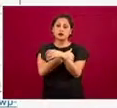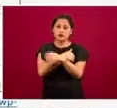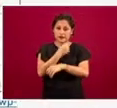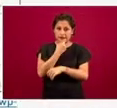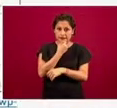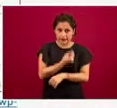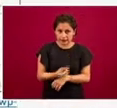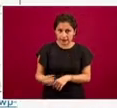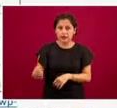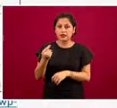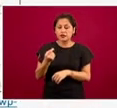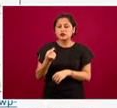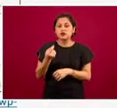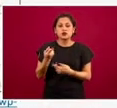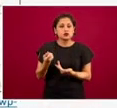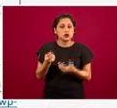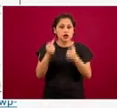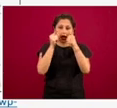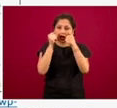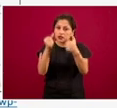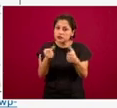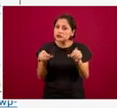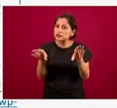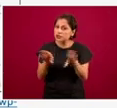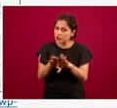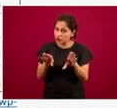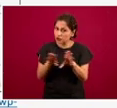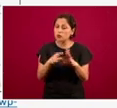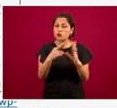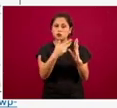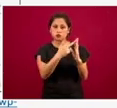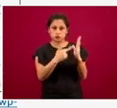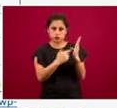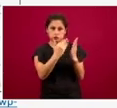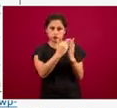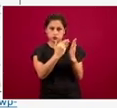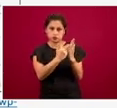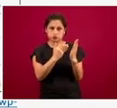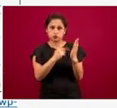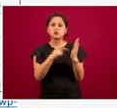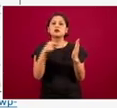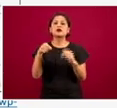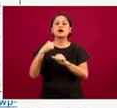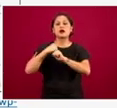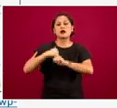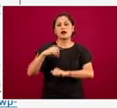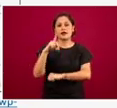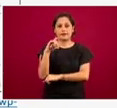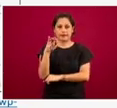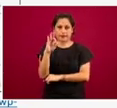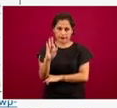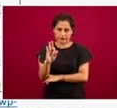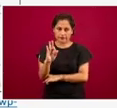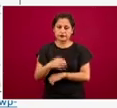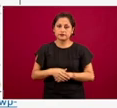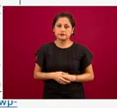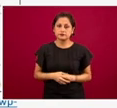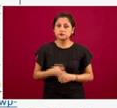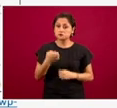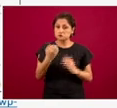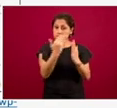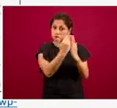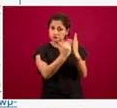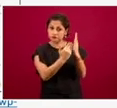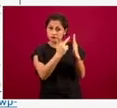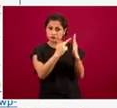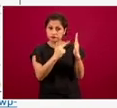Last set of guidelines that I would like to present to you is the guidelines and protocols for the